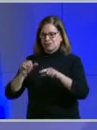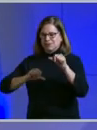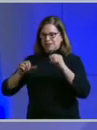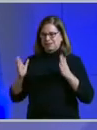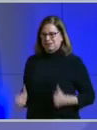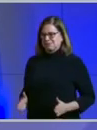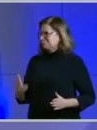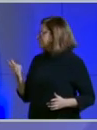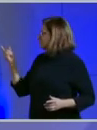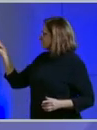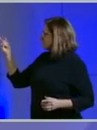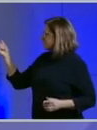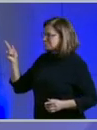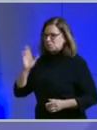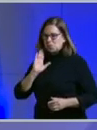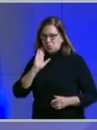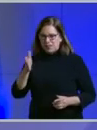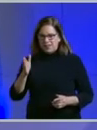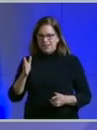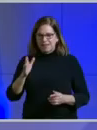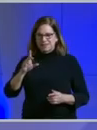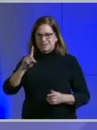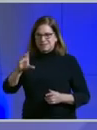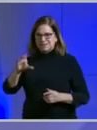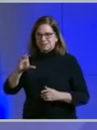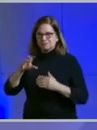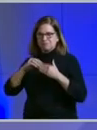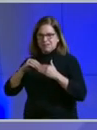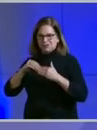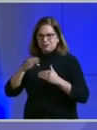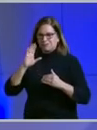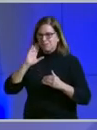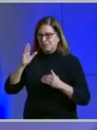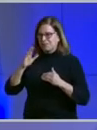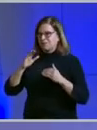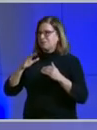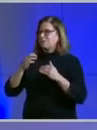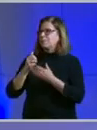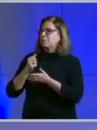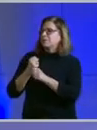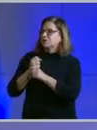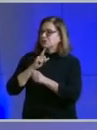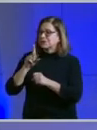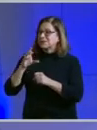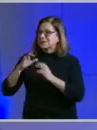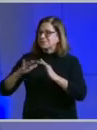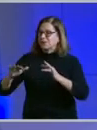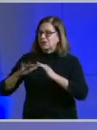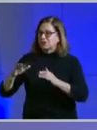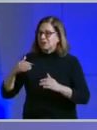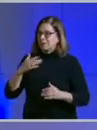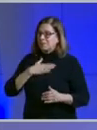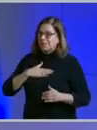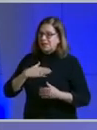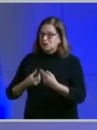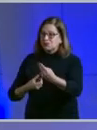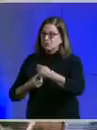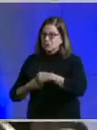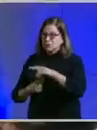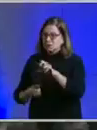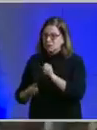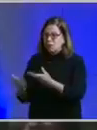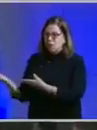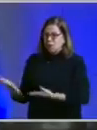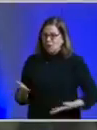on ensuring that DC is a diverse and inclusive city for everyone. Please join us in welcoming our mayor,